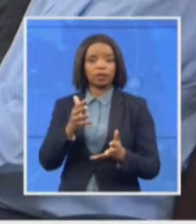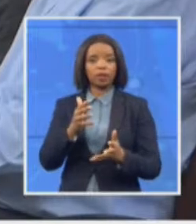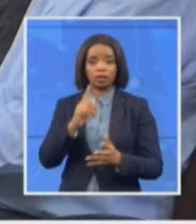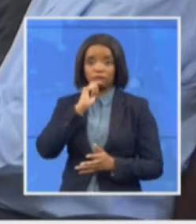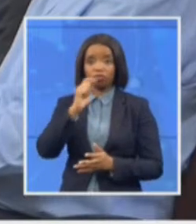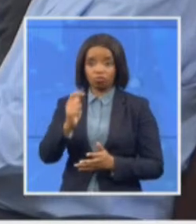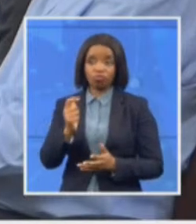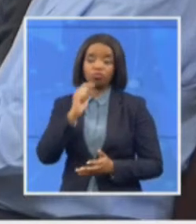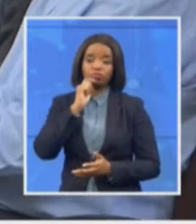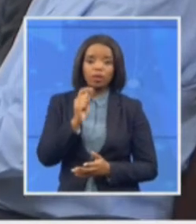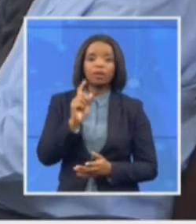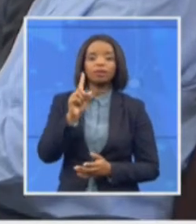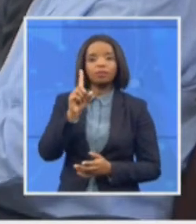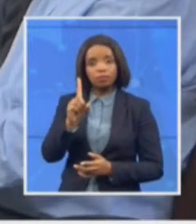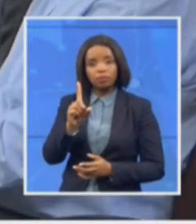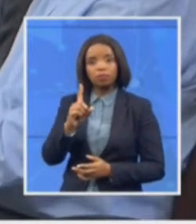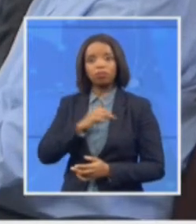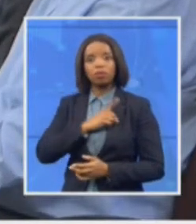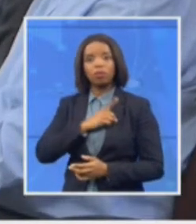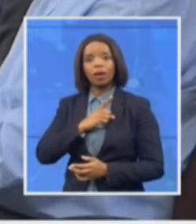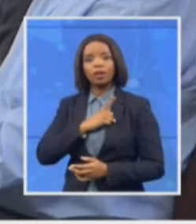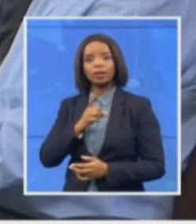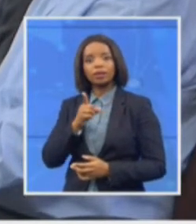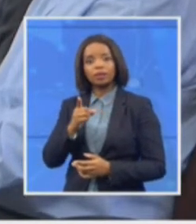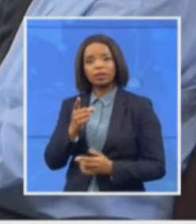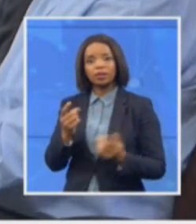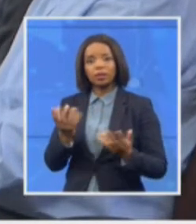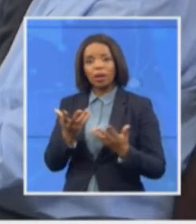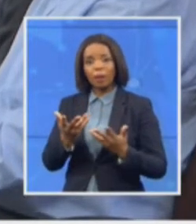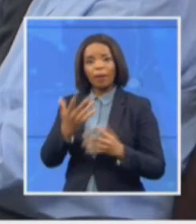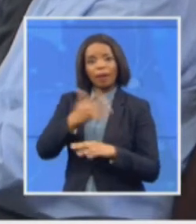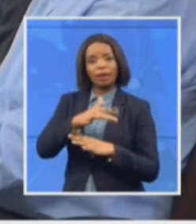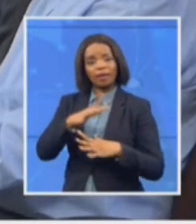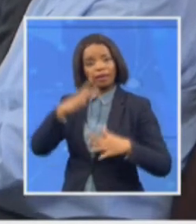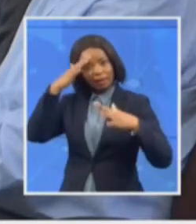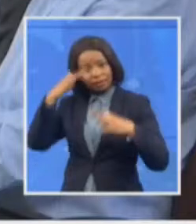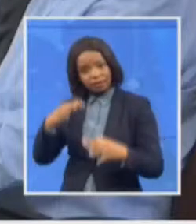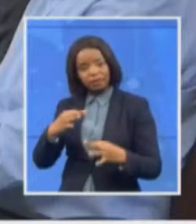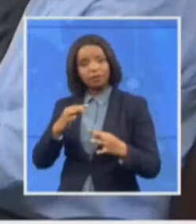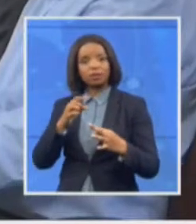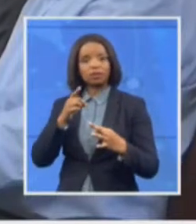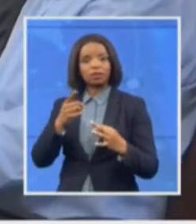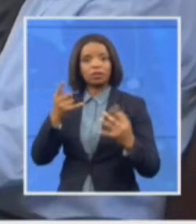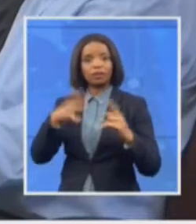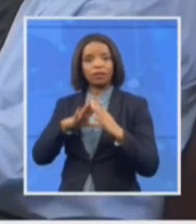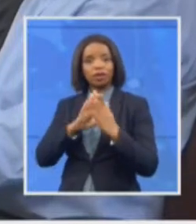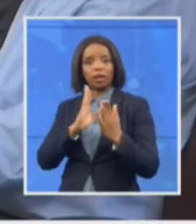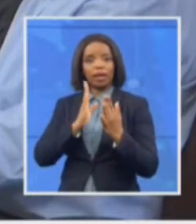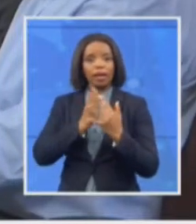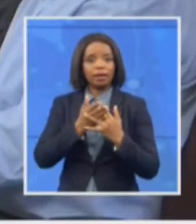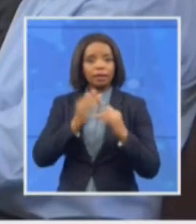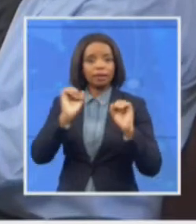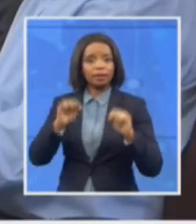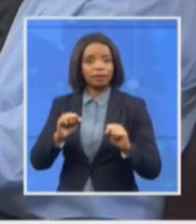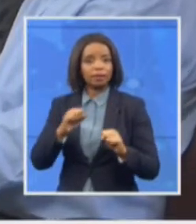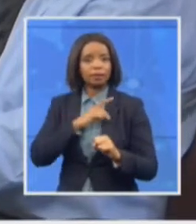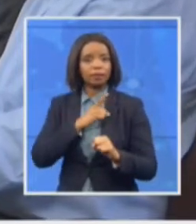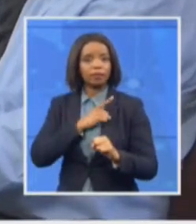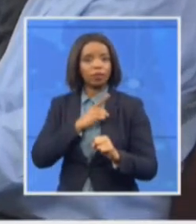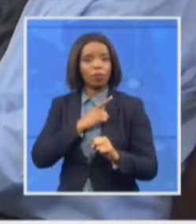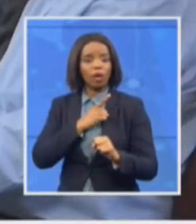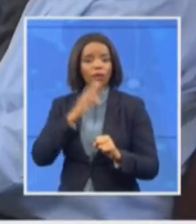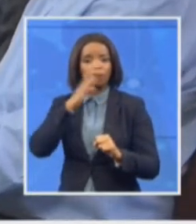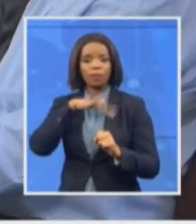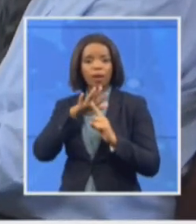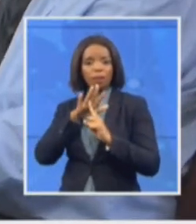our side of the version, judge, interdict, because we don't give the interdict, the prejudice will be overwhelming. That's probably what happened in court.